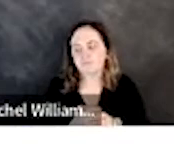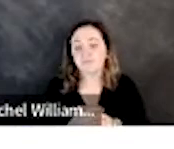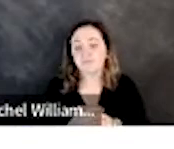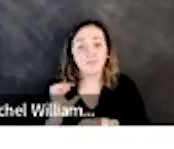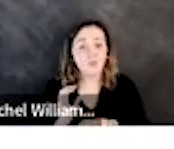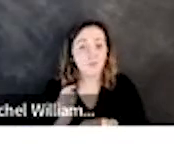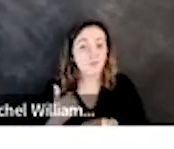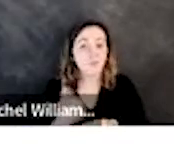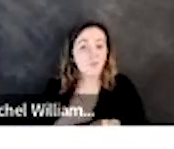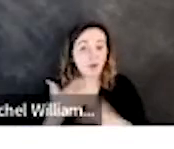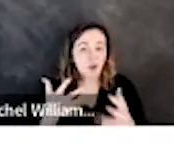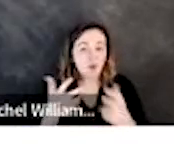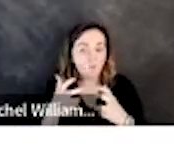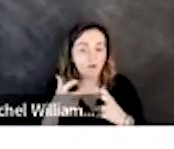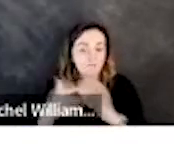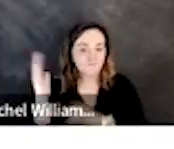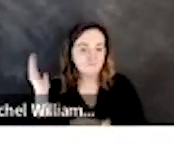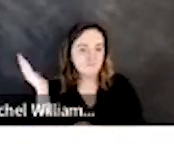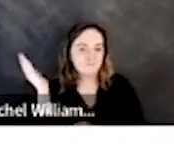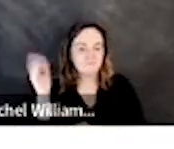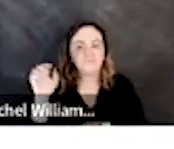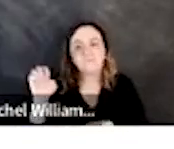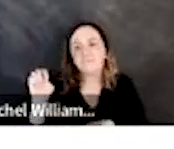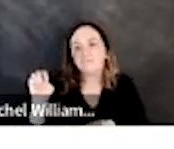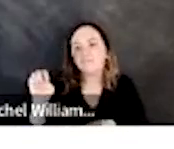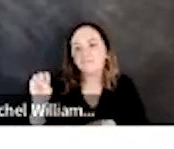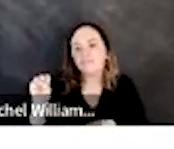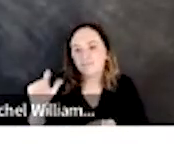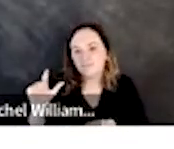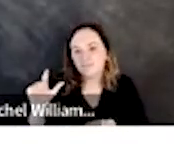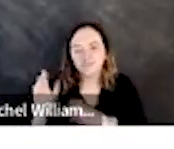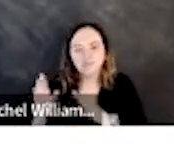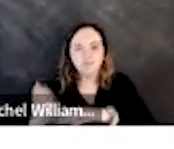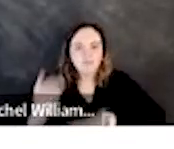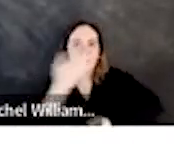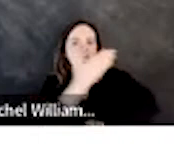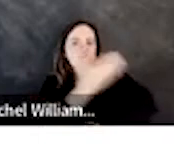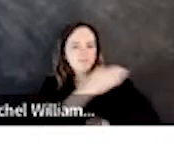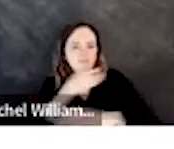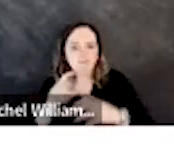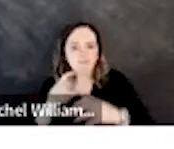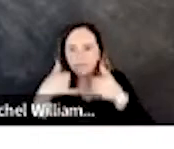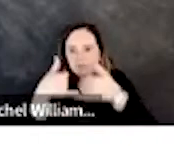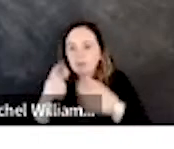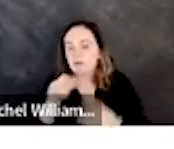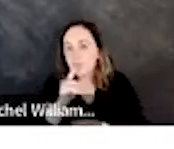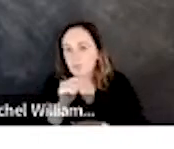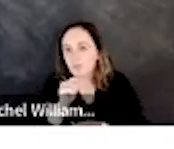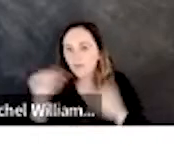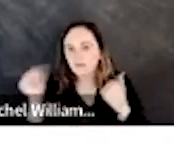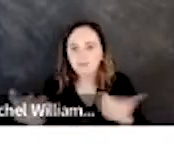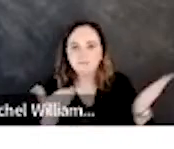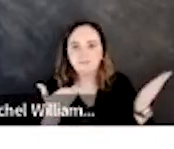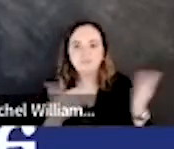We would like to present the ESL Growth Award to Muskan